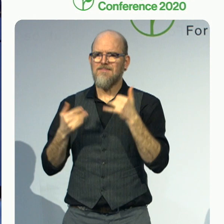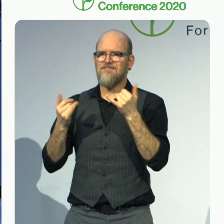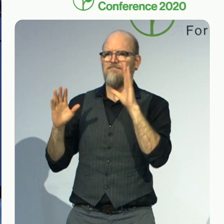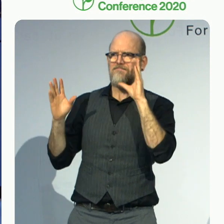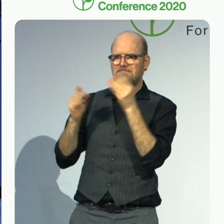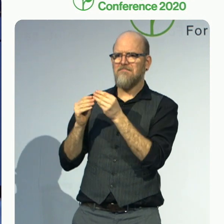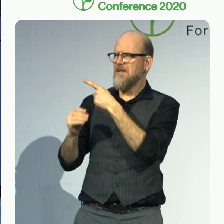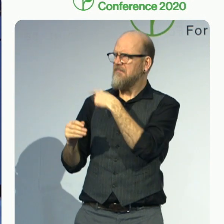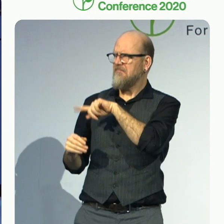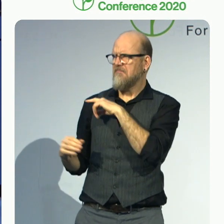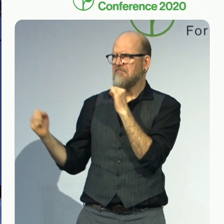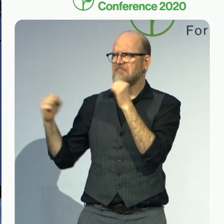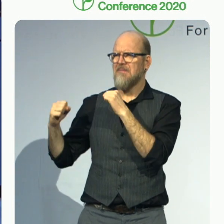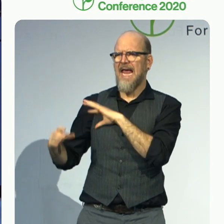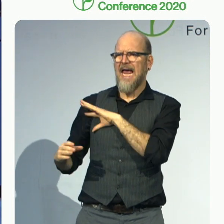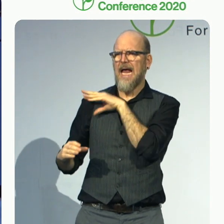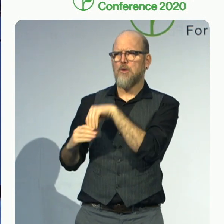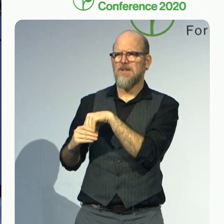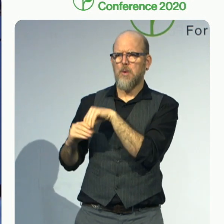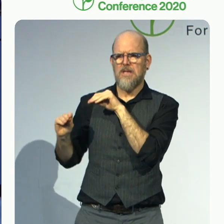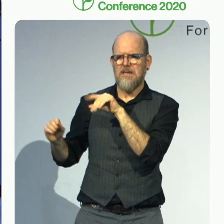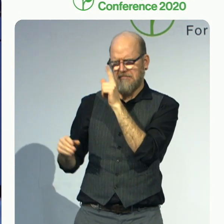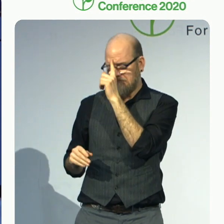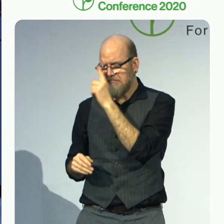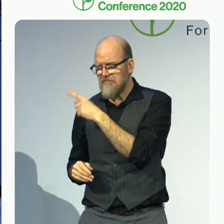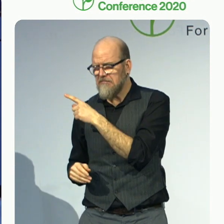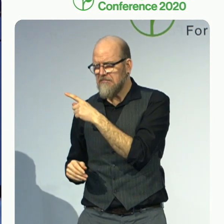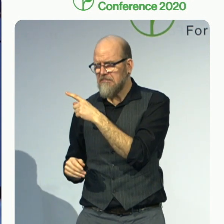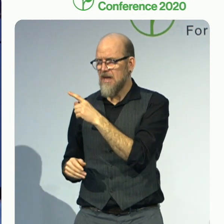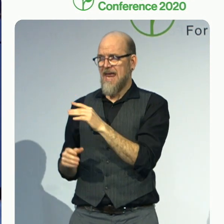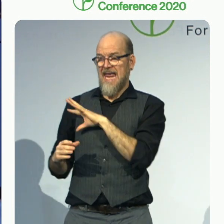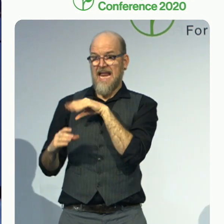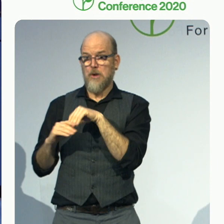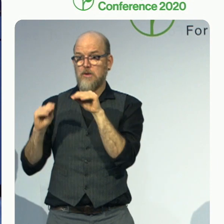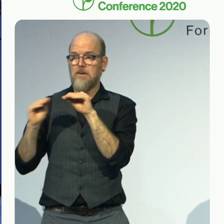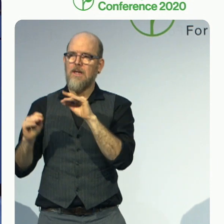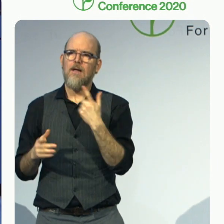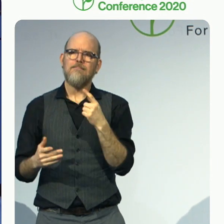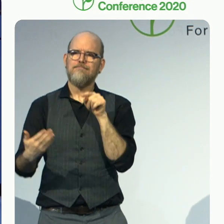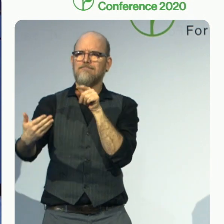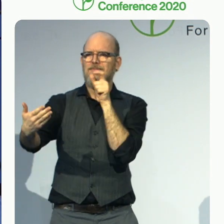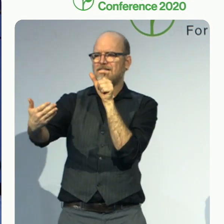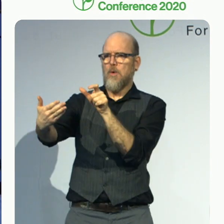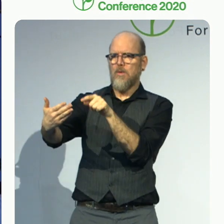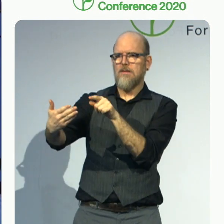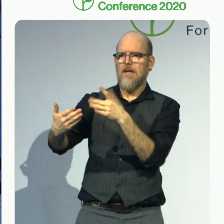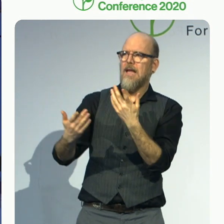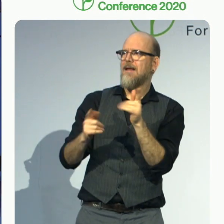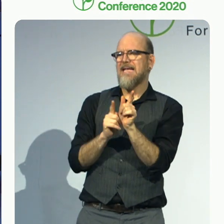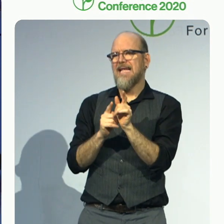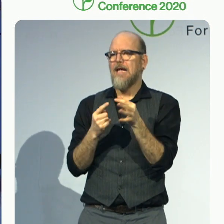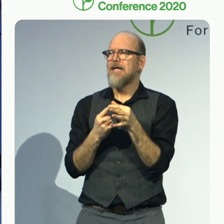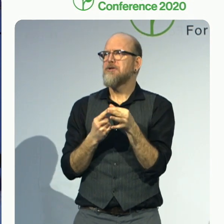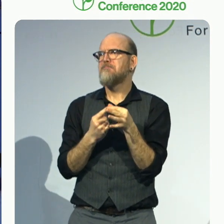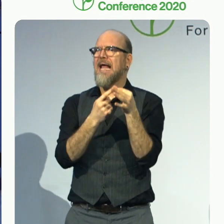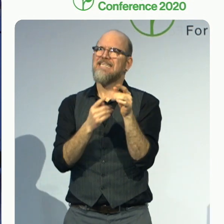inclusive education means no exception to the rule, especially not for children with intellectual disabilities. Yeah. And there's the problem how we're